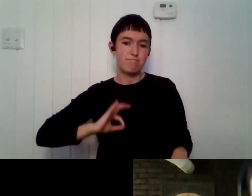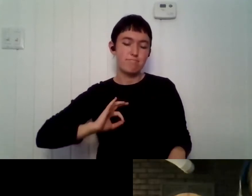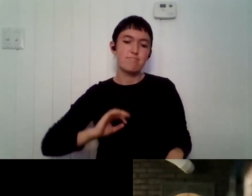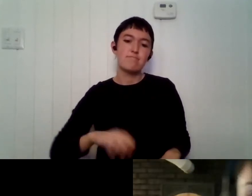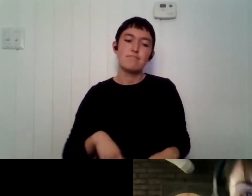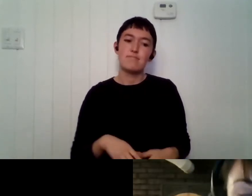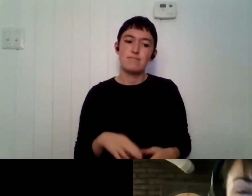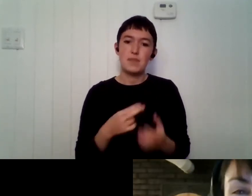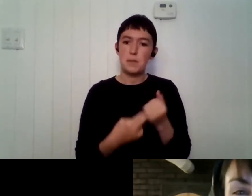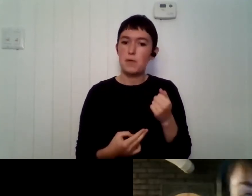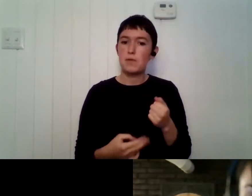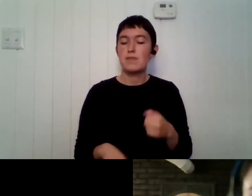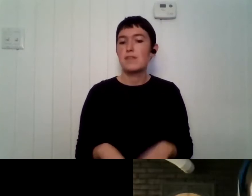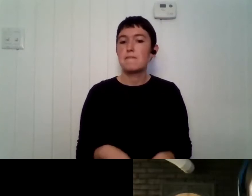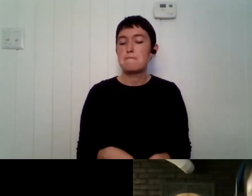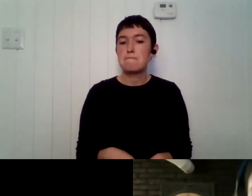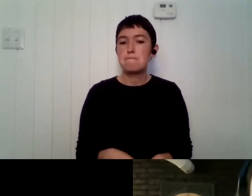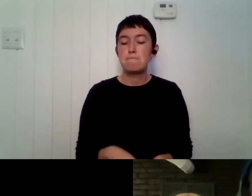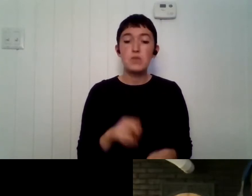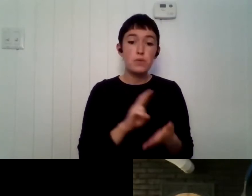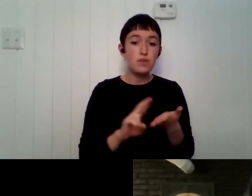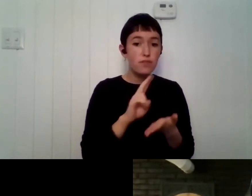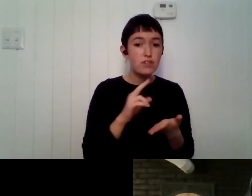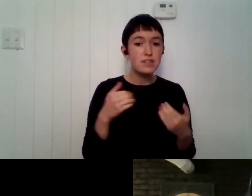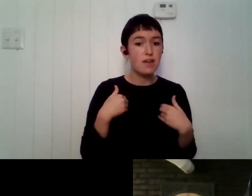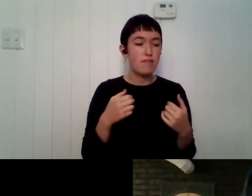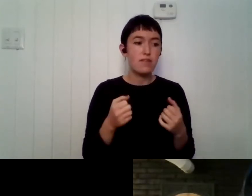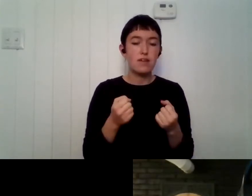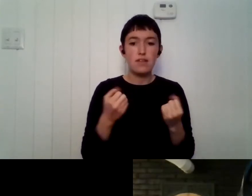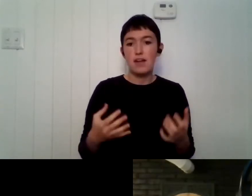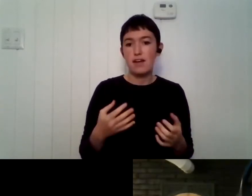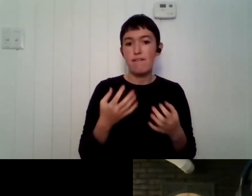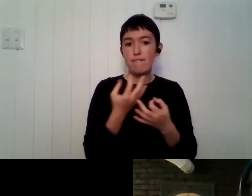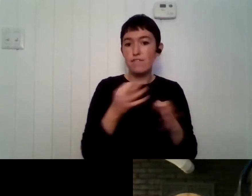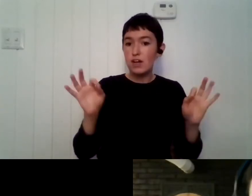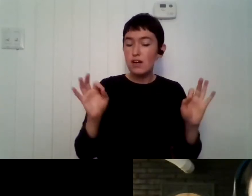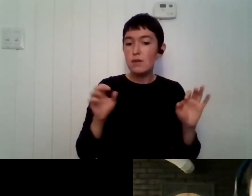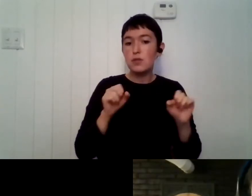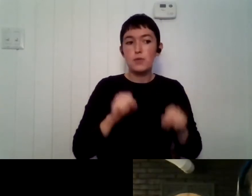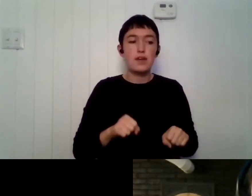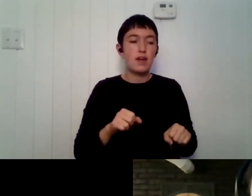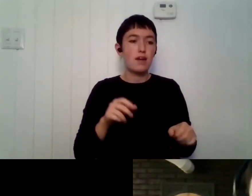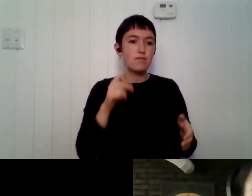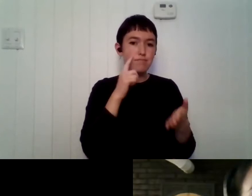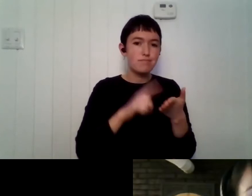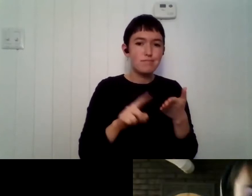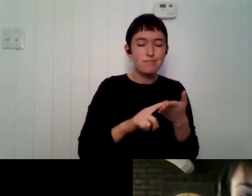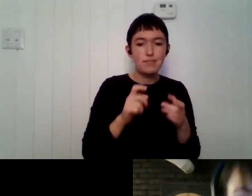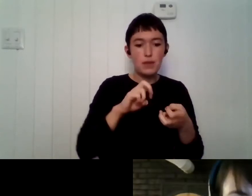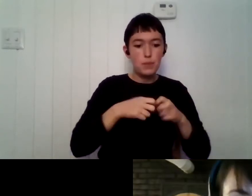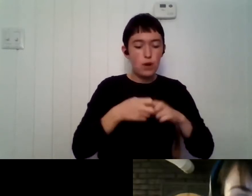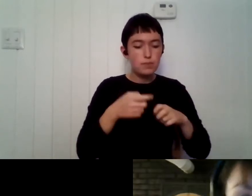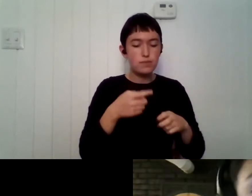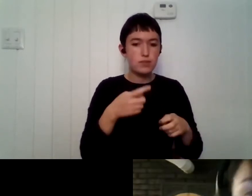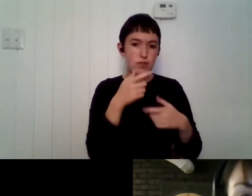advantages to either one. So in a university, you for sure have a lot more freedom to explore the problems that you're interested. And then